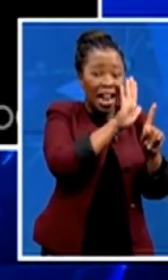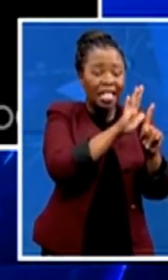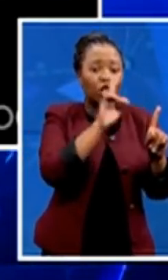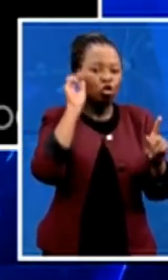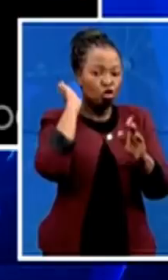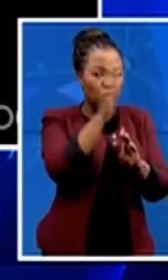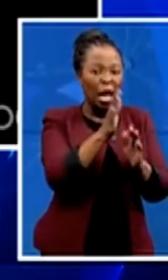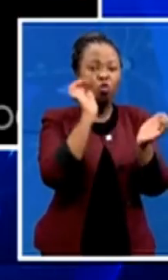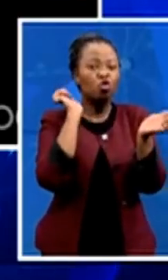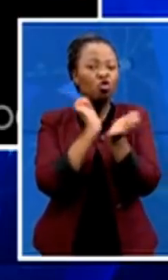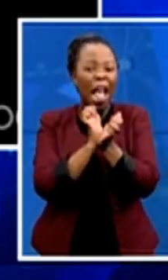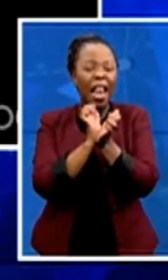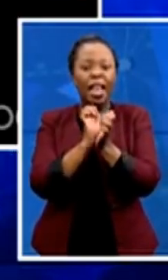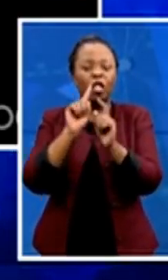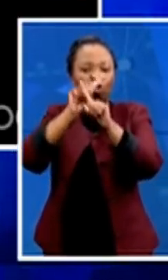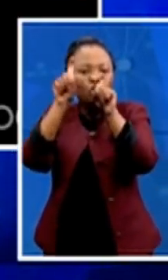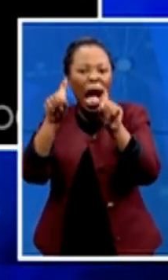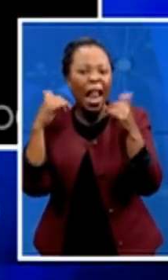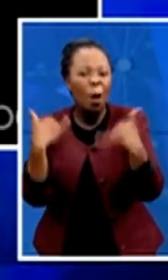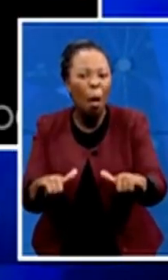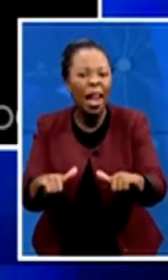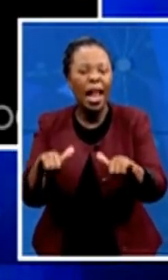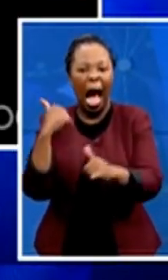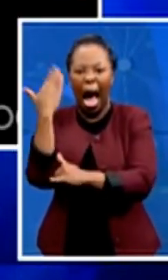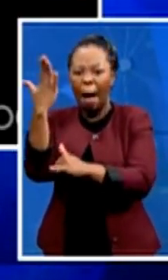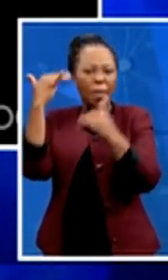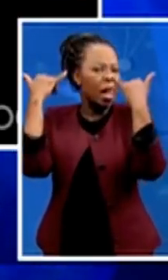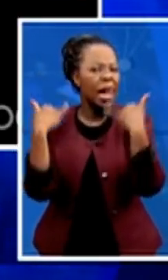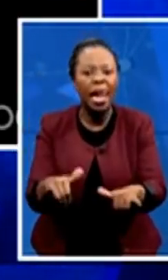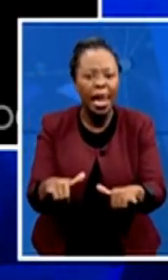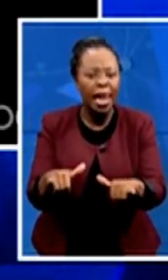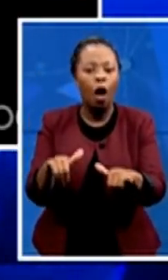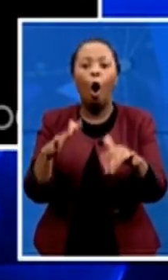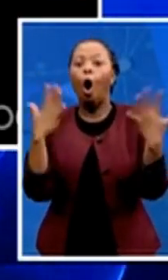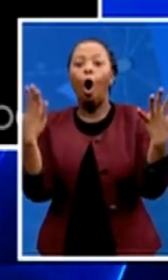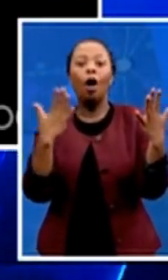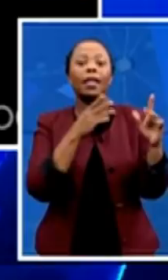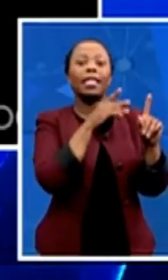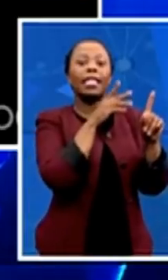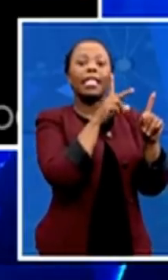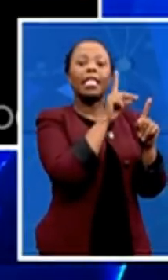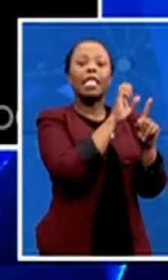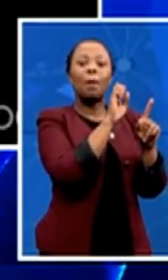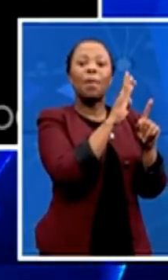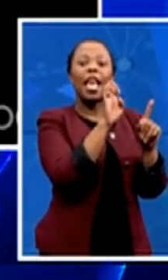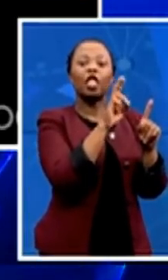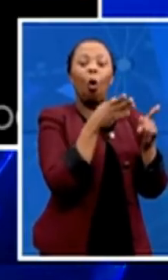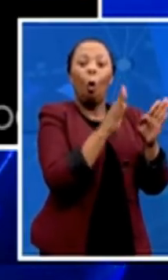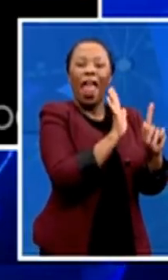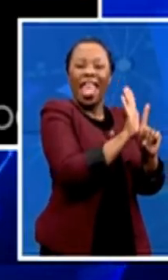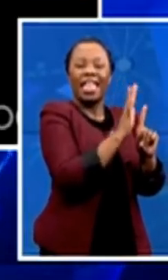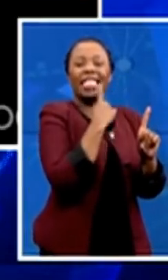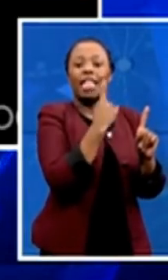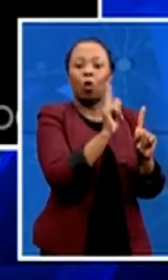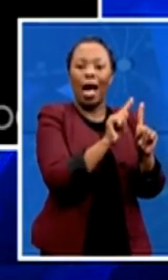mitigation, no appeal? Or is it the De Beers way, which says the matter is bad, you've